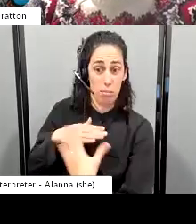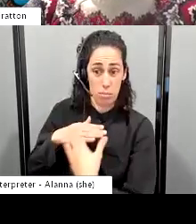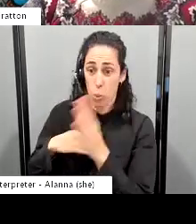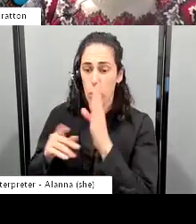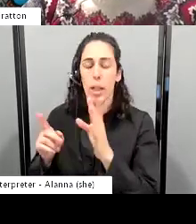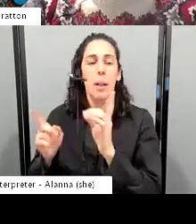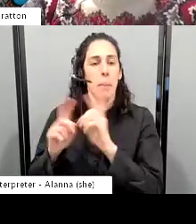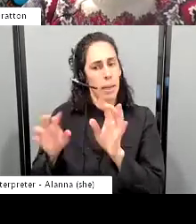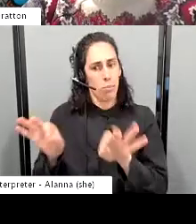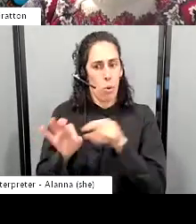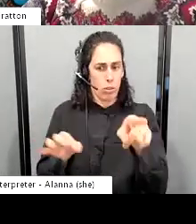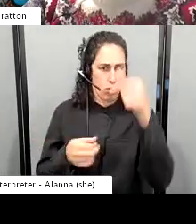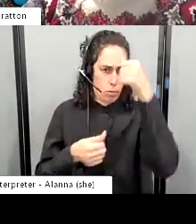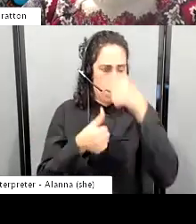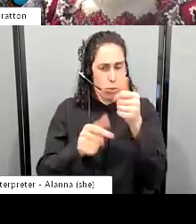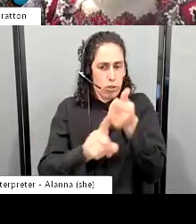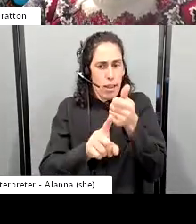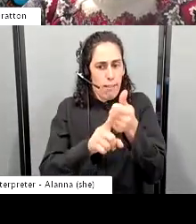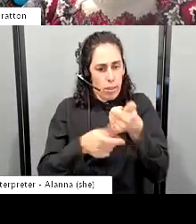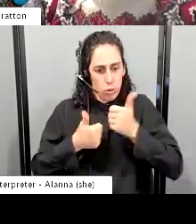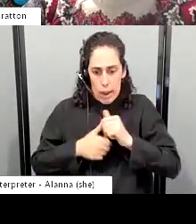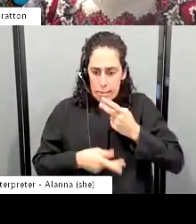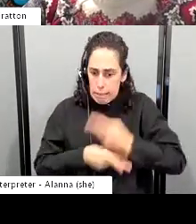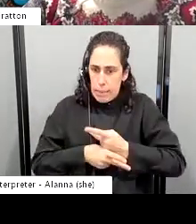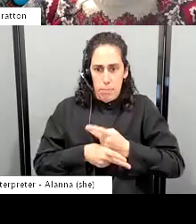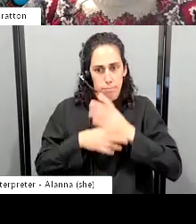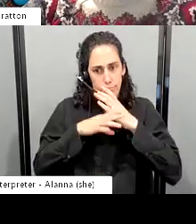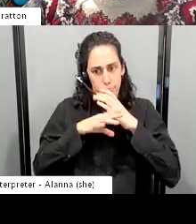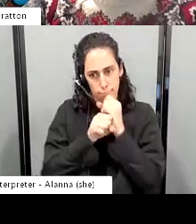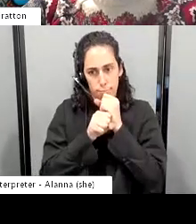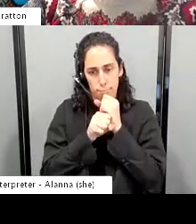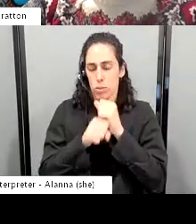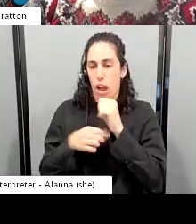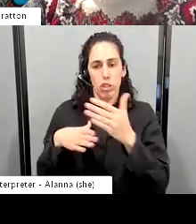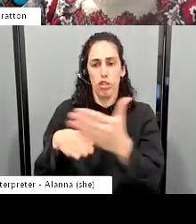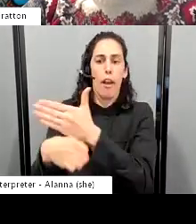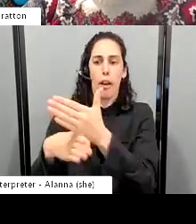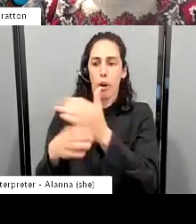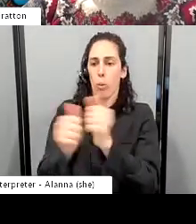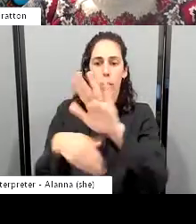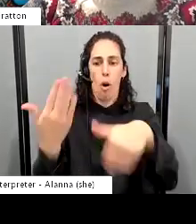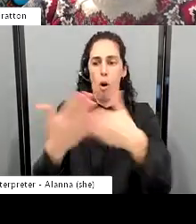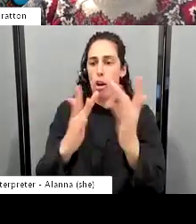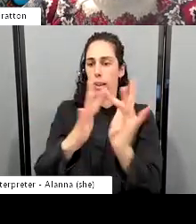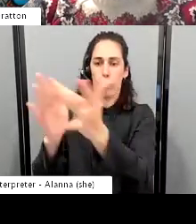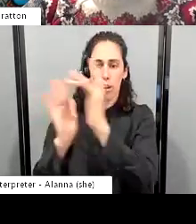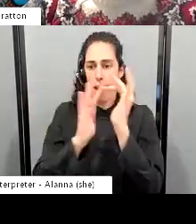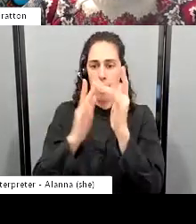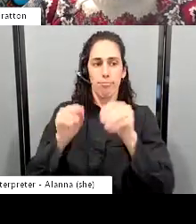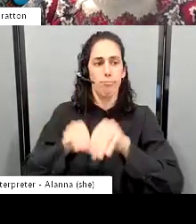And also, because ChatGPT is just so nice, wanting to be helpful, it also wants to make sure that it does